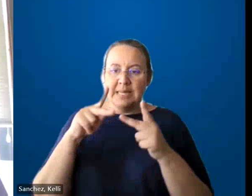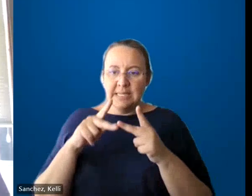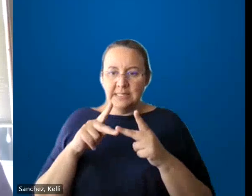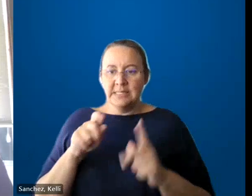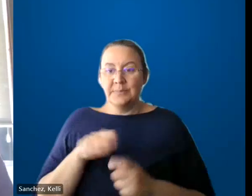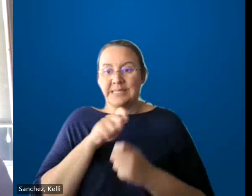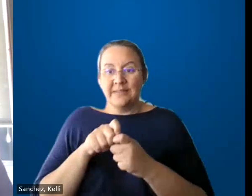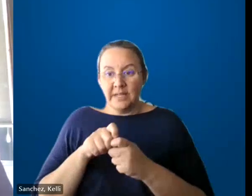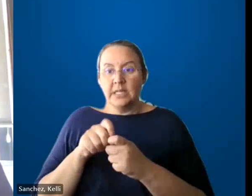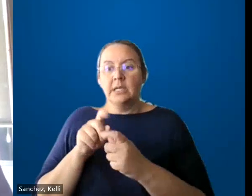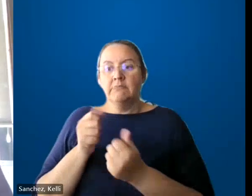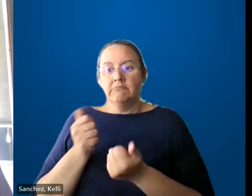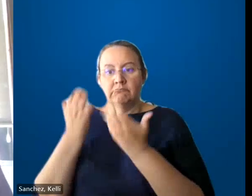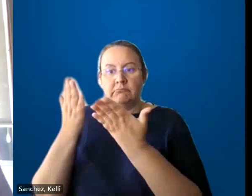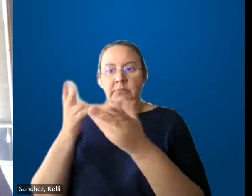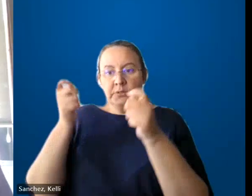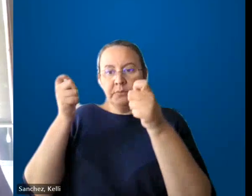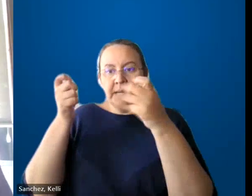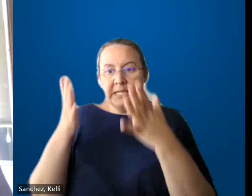management?